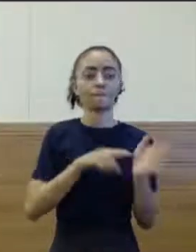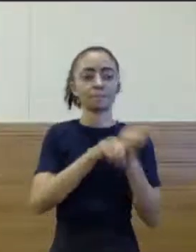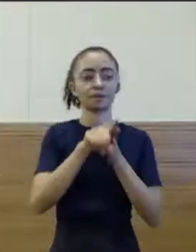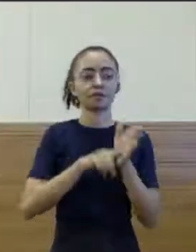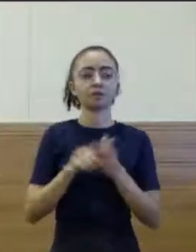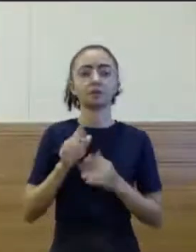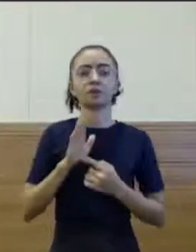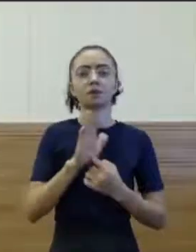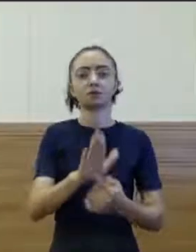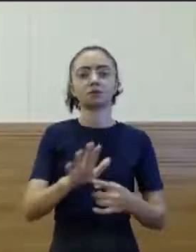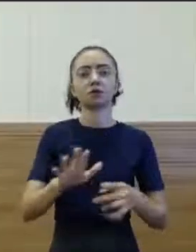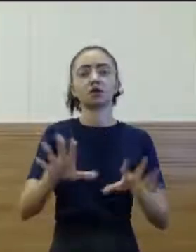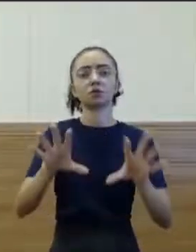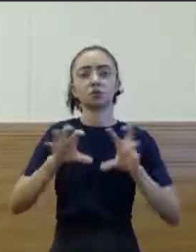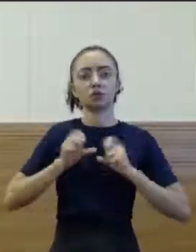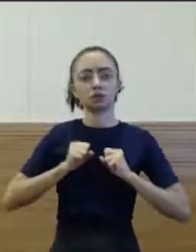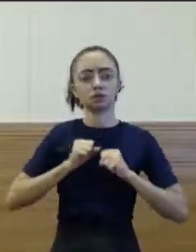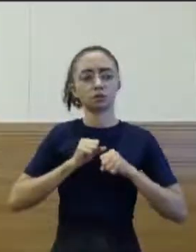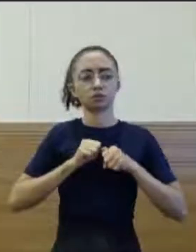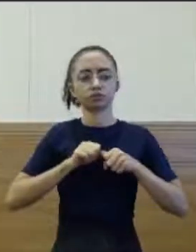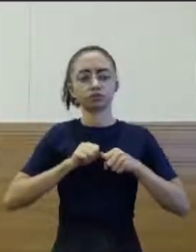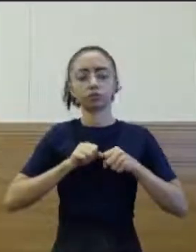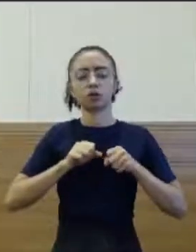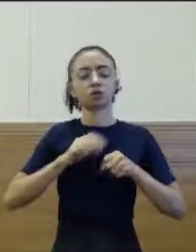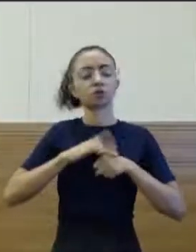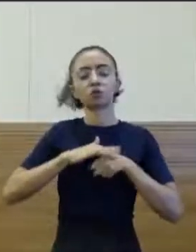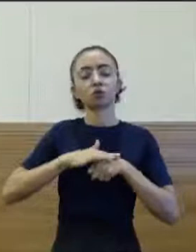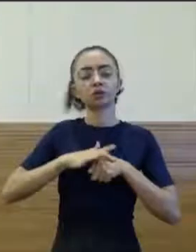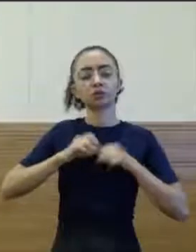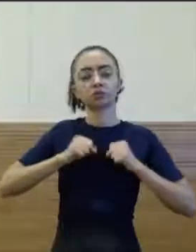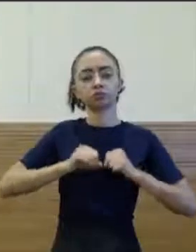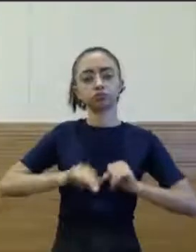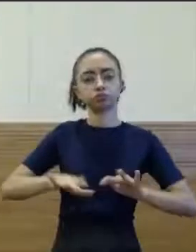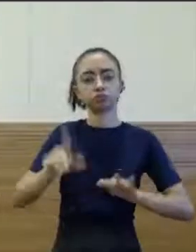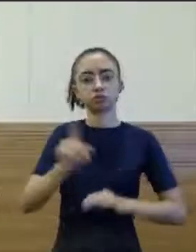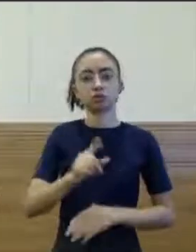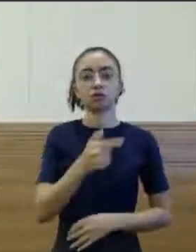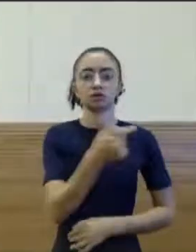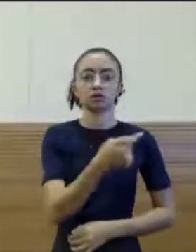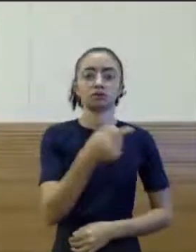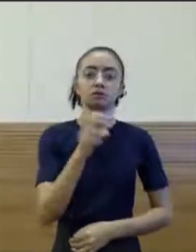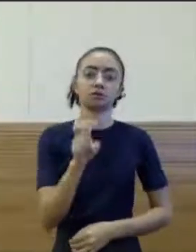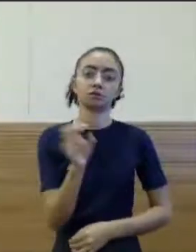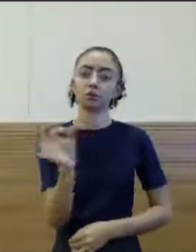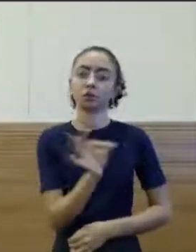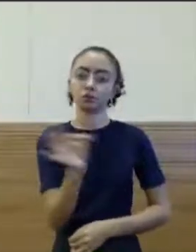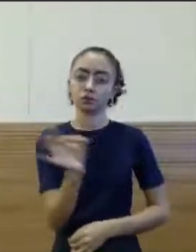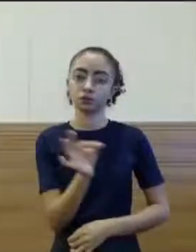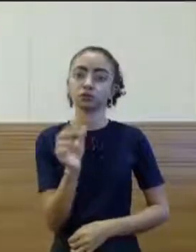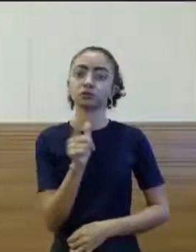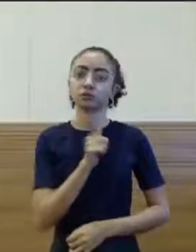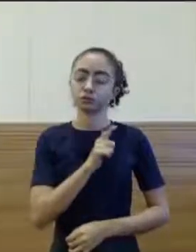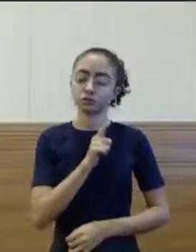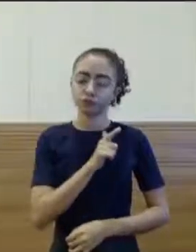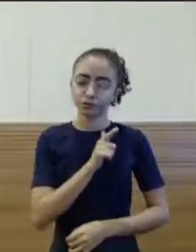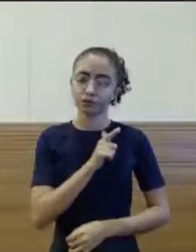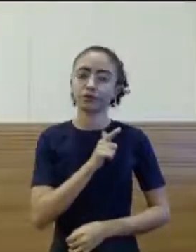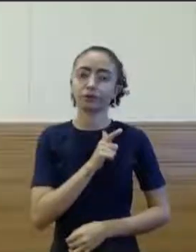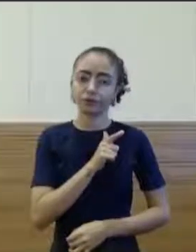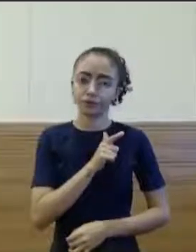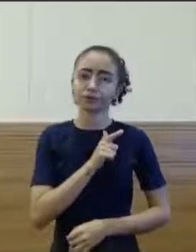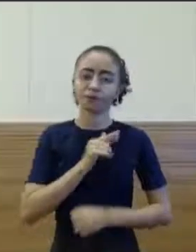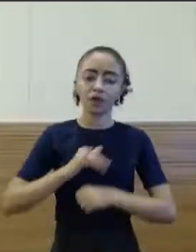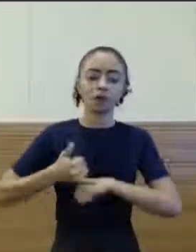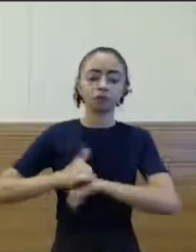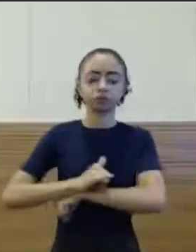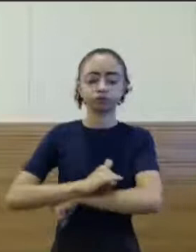So we have detected that 65% of the adults in Uruguay have uh, are overweight